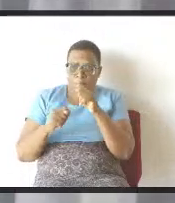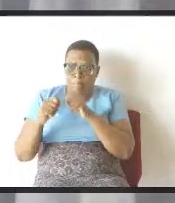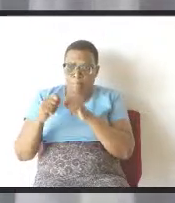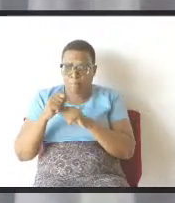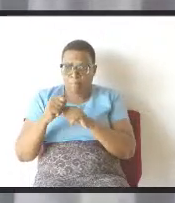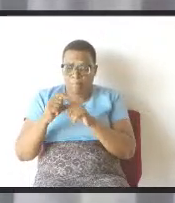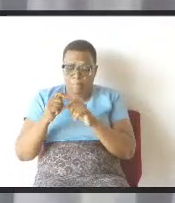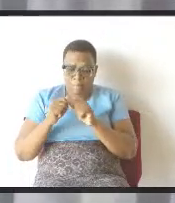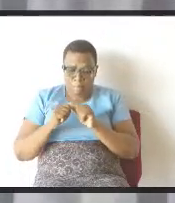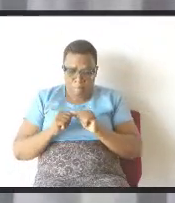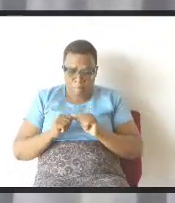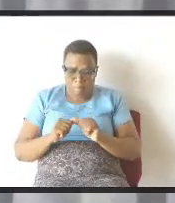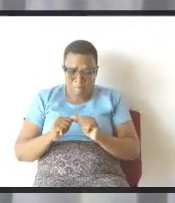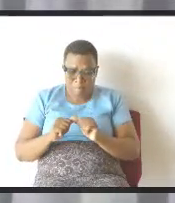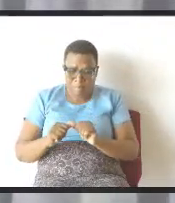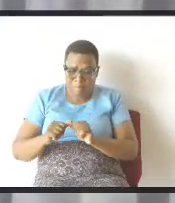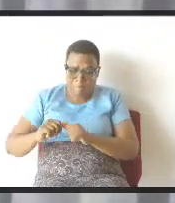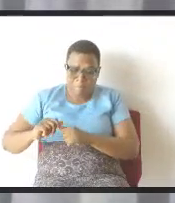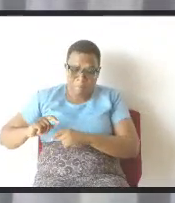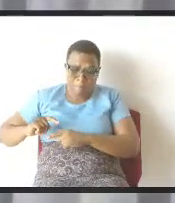endure the pain,